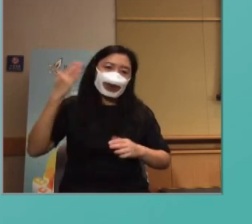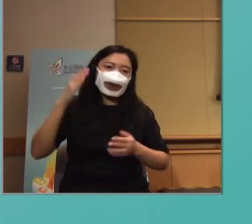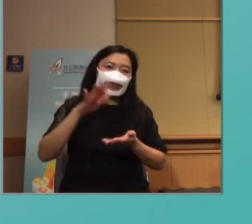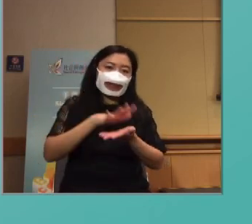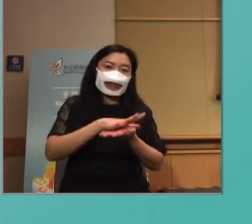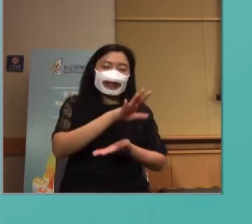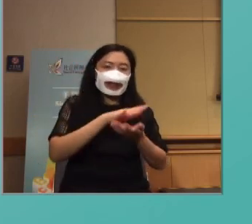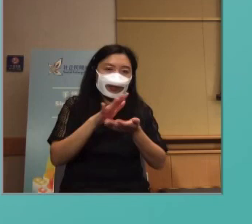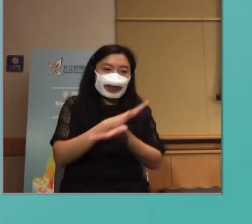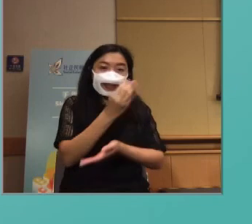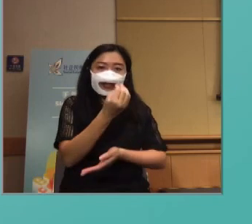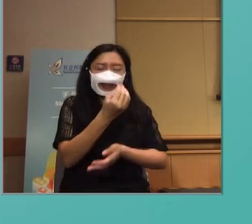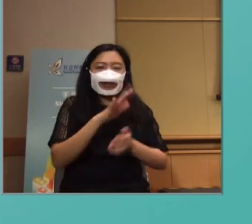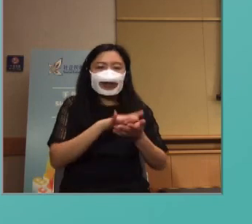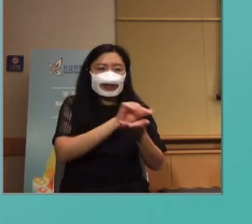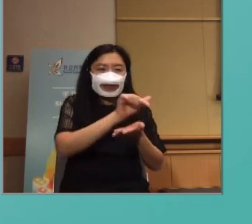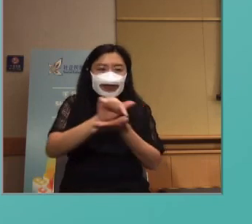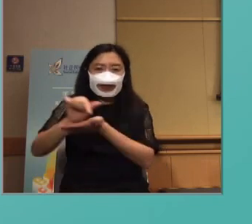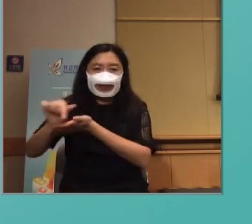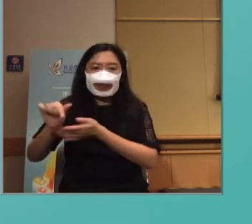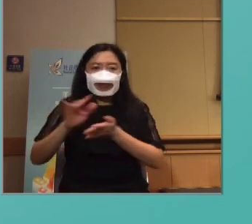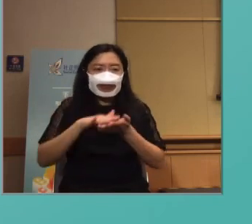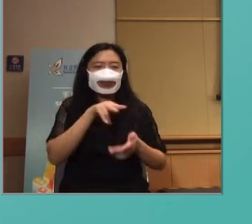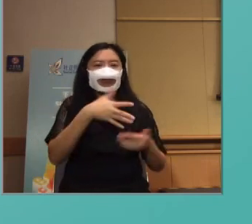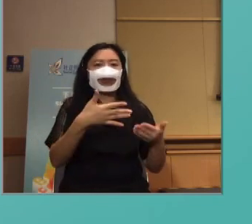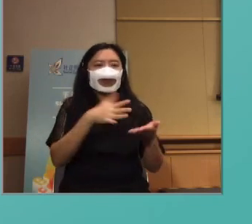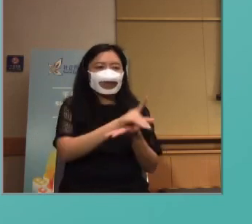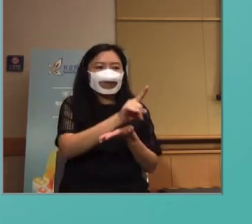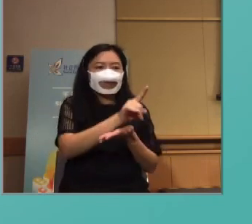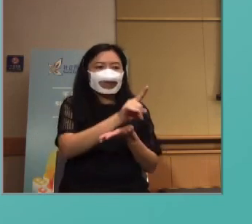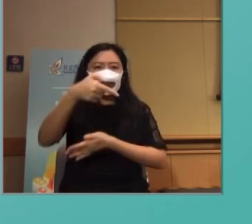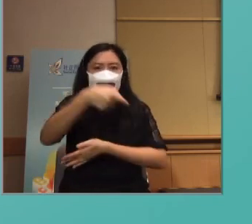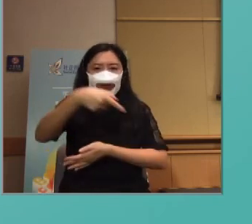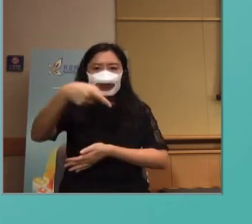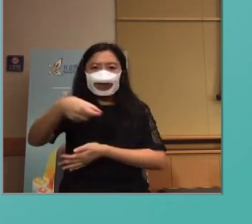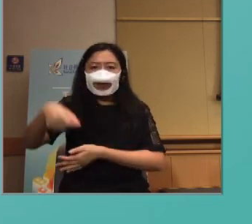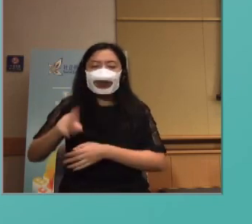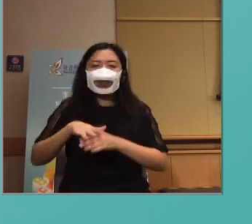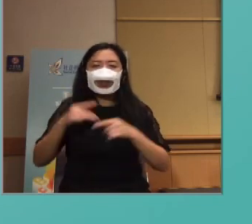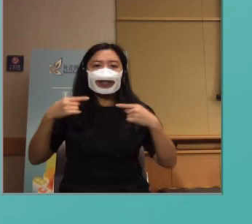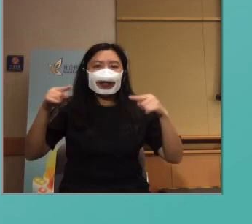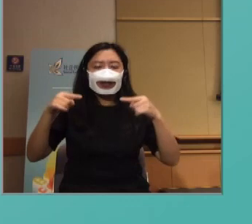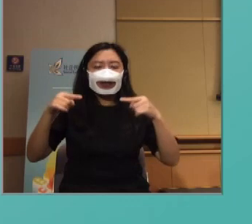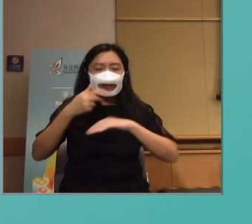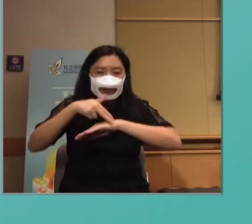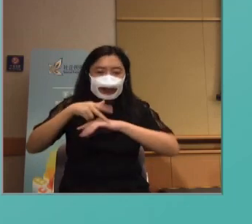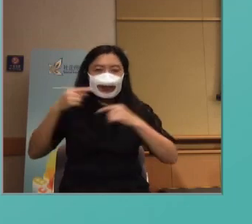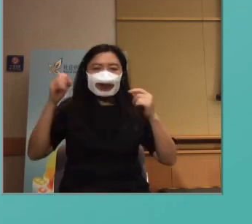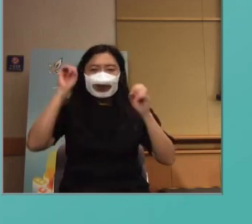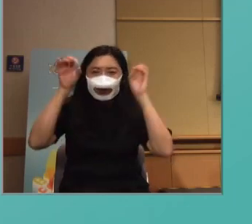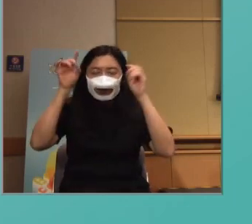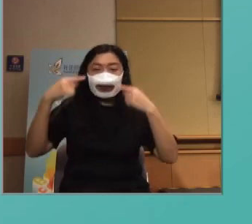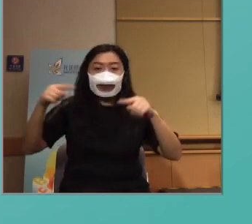decade. And musicians, the people who create new music, are getting